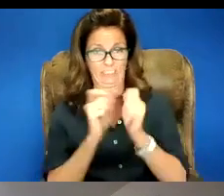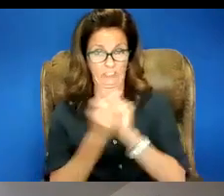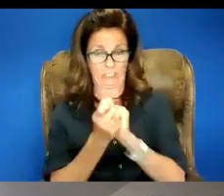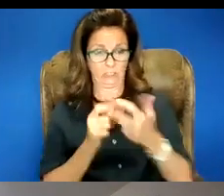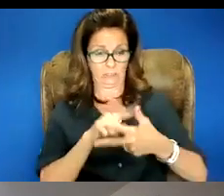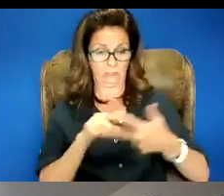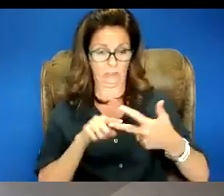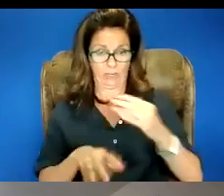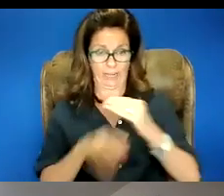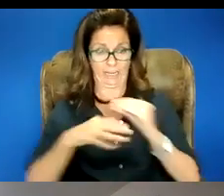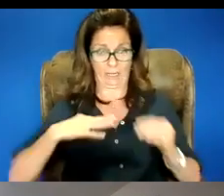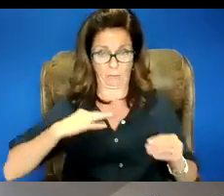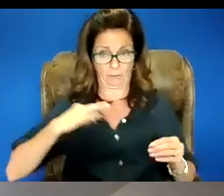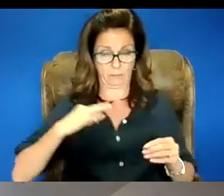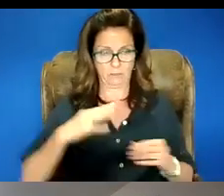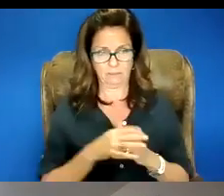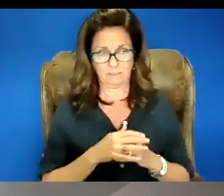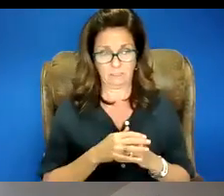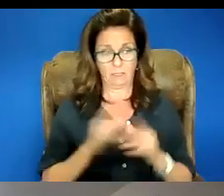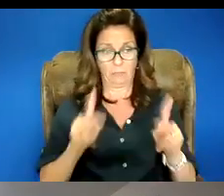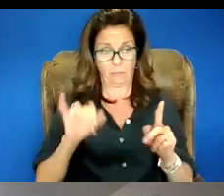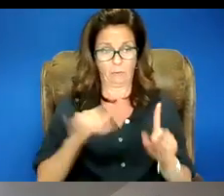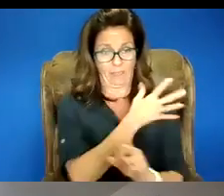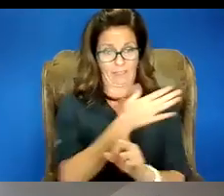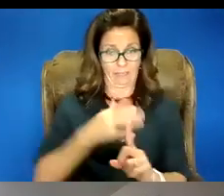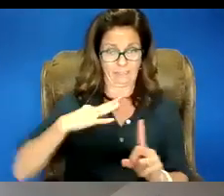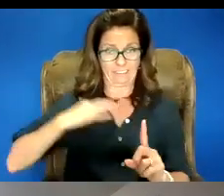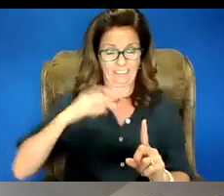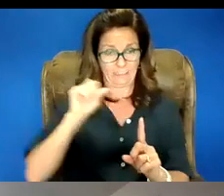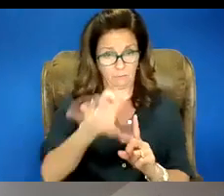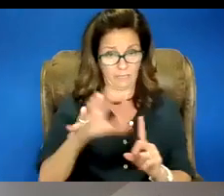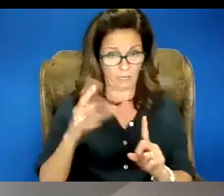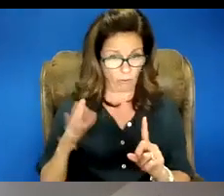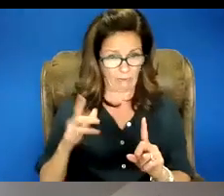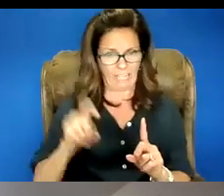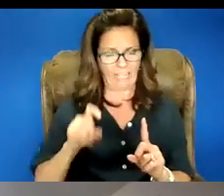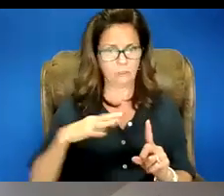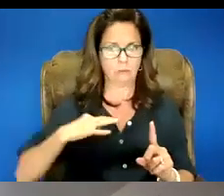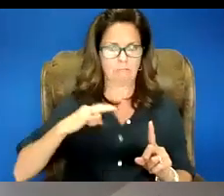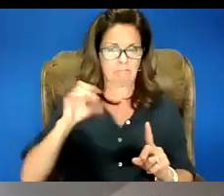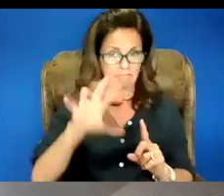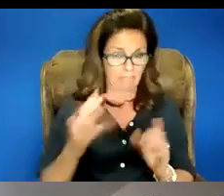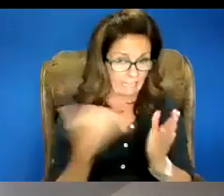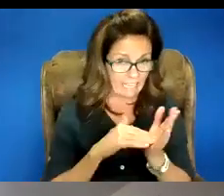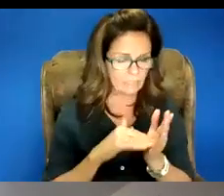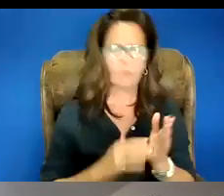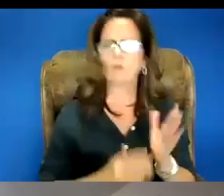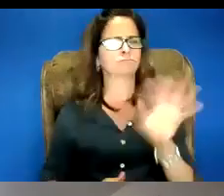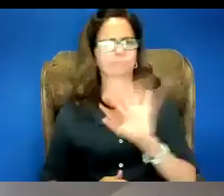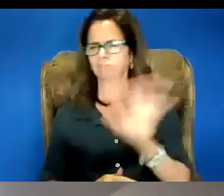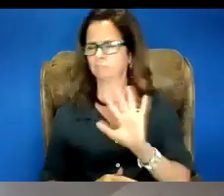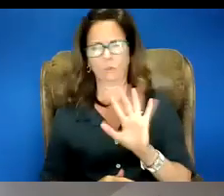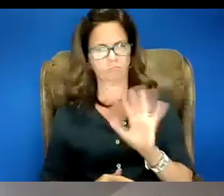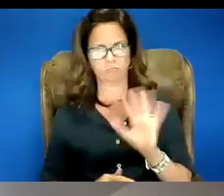this require people to resubmit the application? No, don't worry about it. I